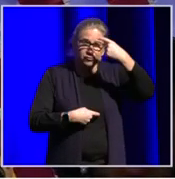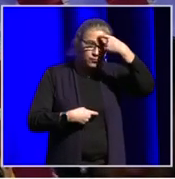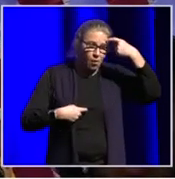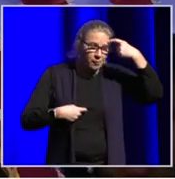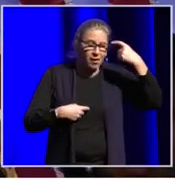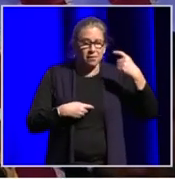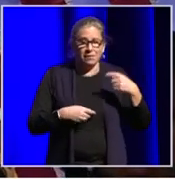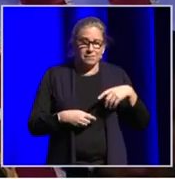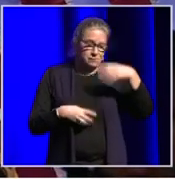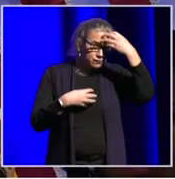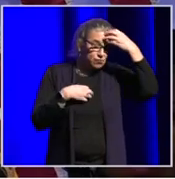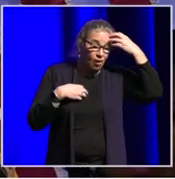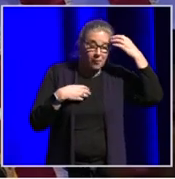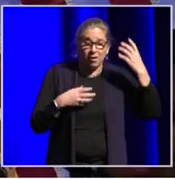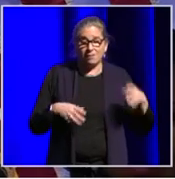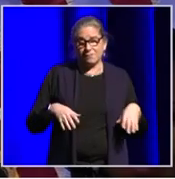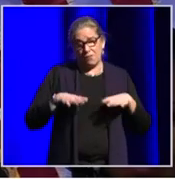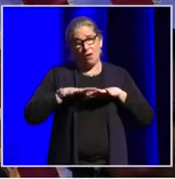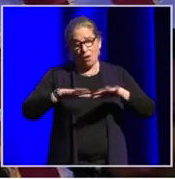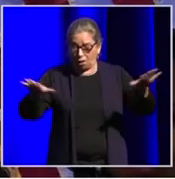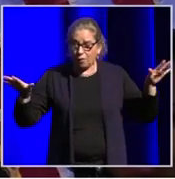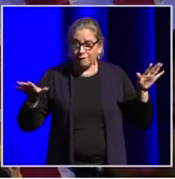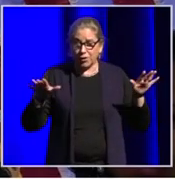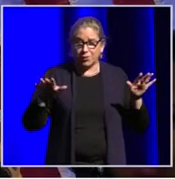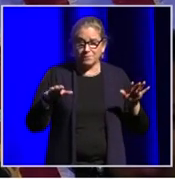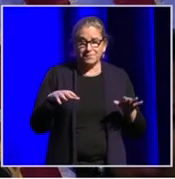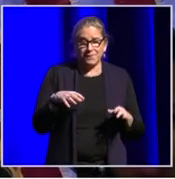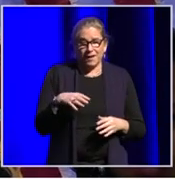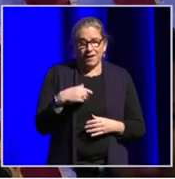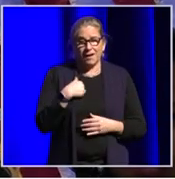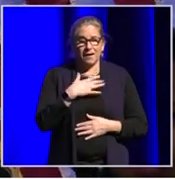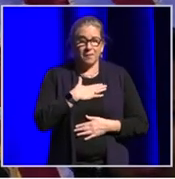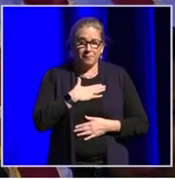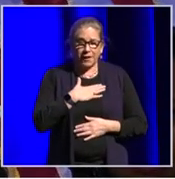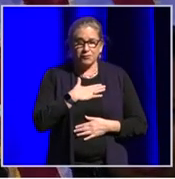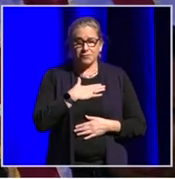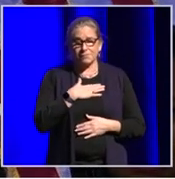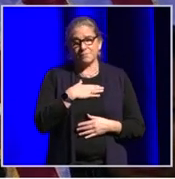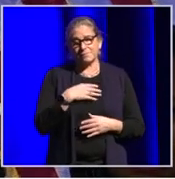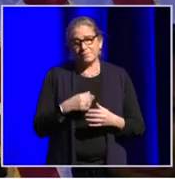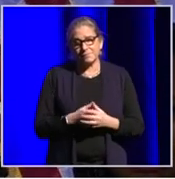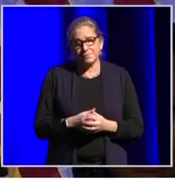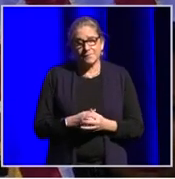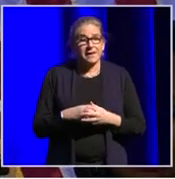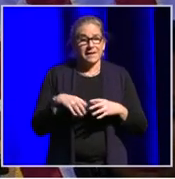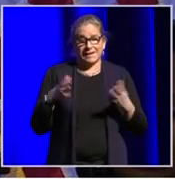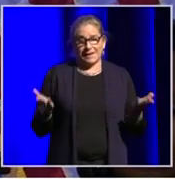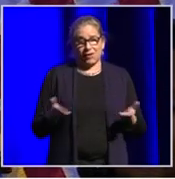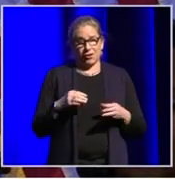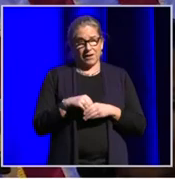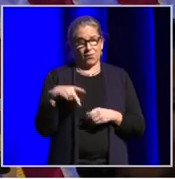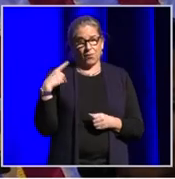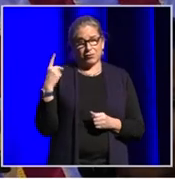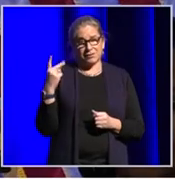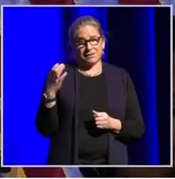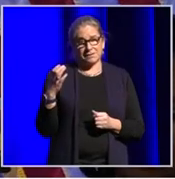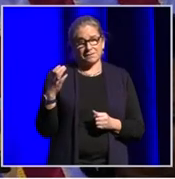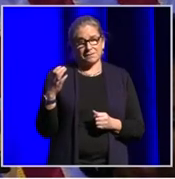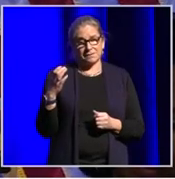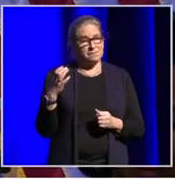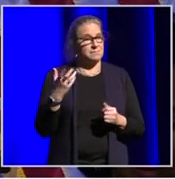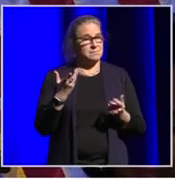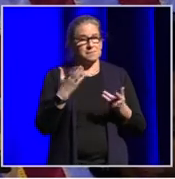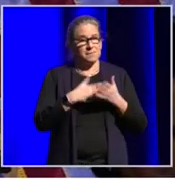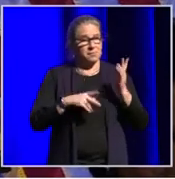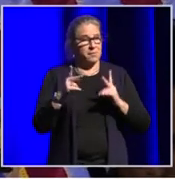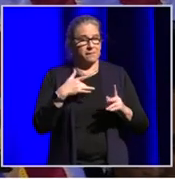short supply. And a place with many thousands of people with little hope cannot be a place of justice